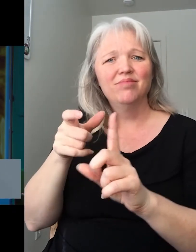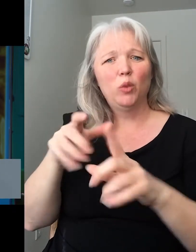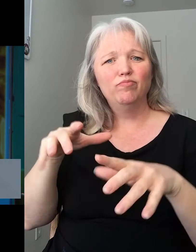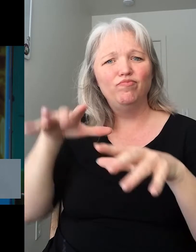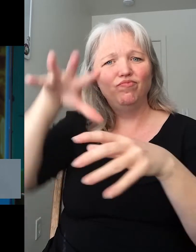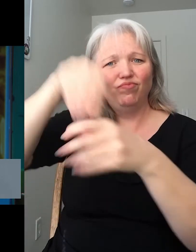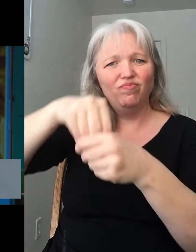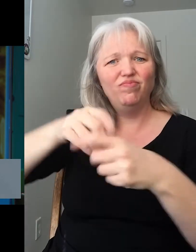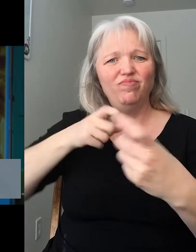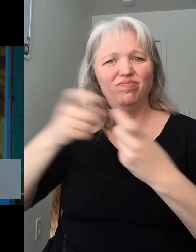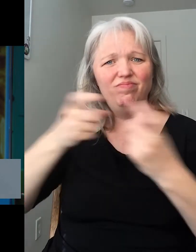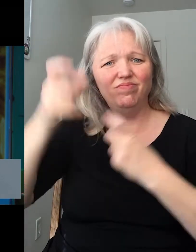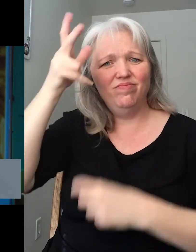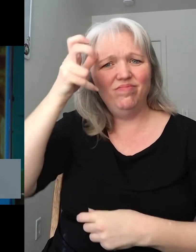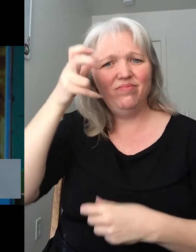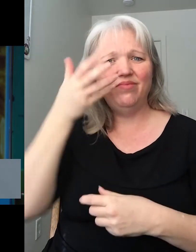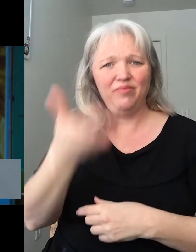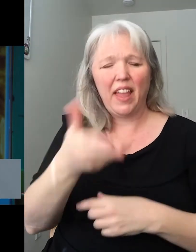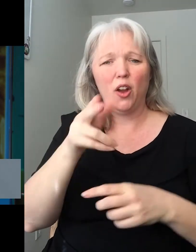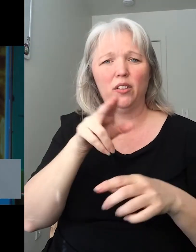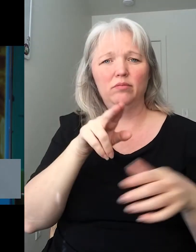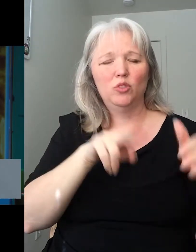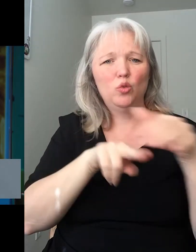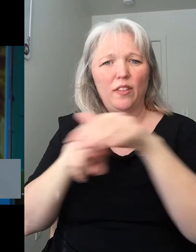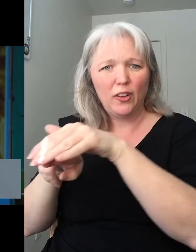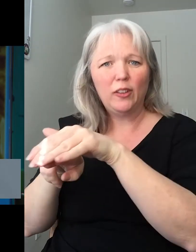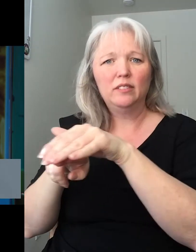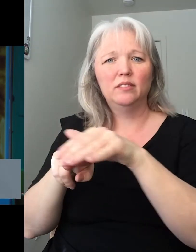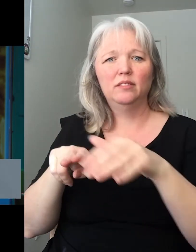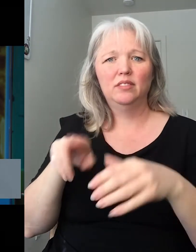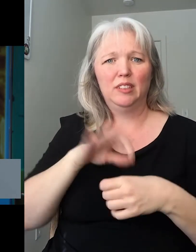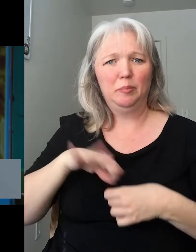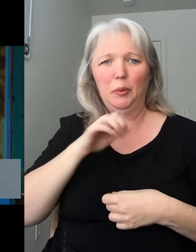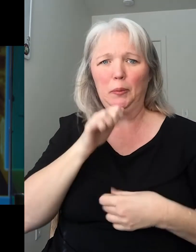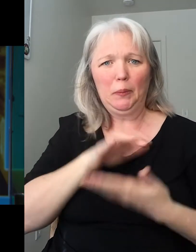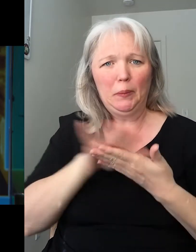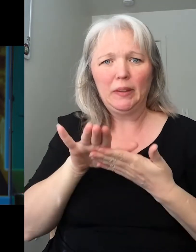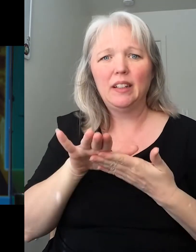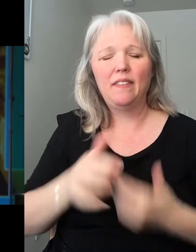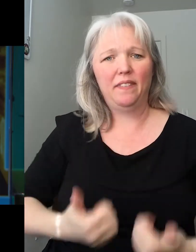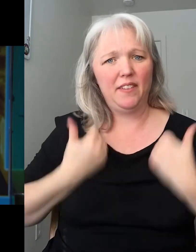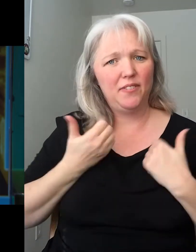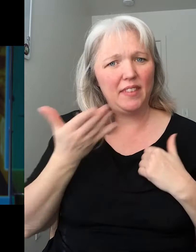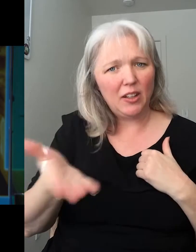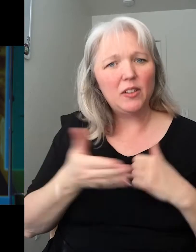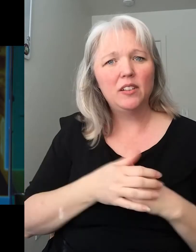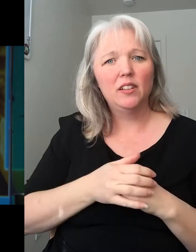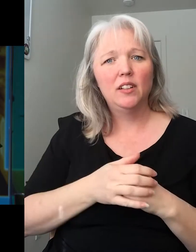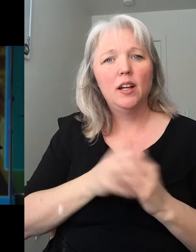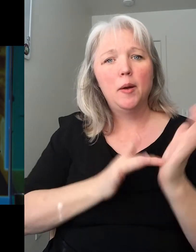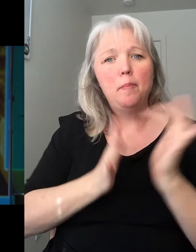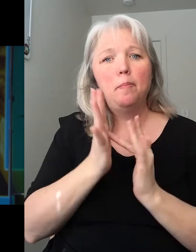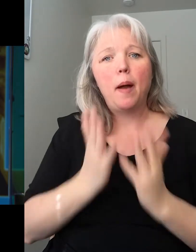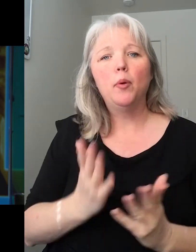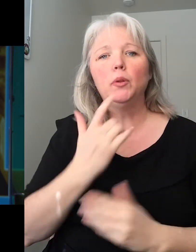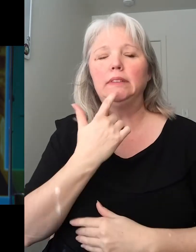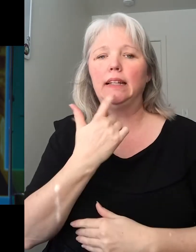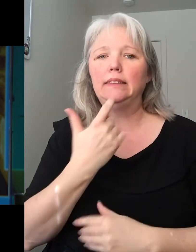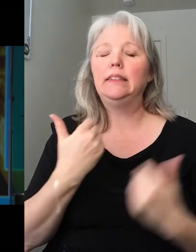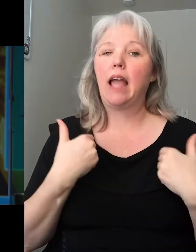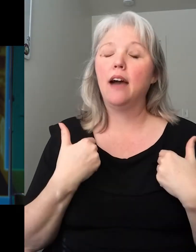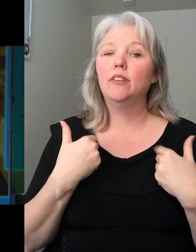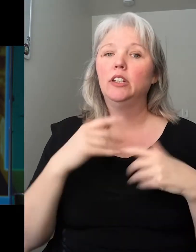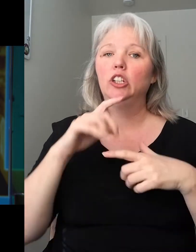was there in the tombs with an unclean spirit and had his dwelling among the tombs. And the Bible says that he was shackled